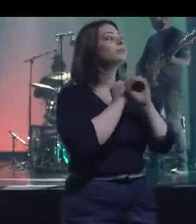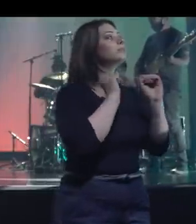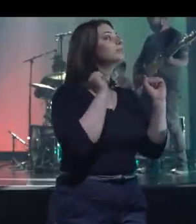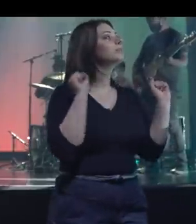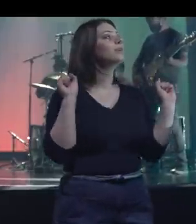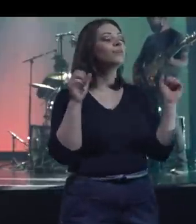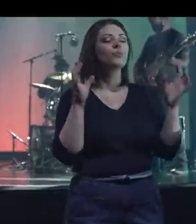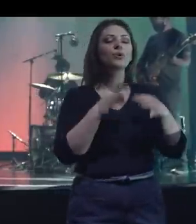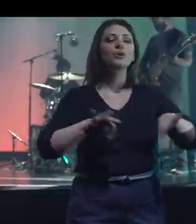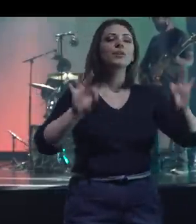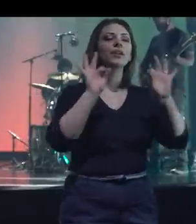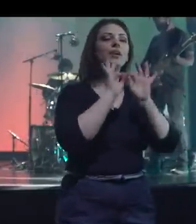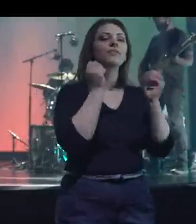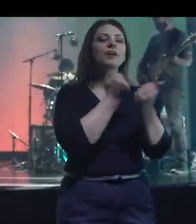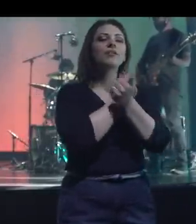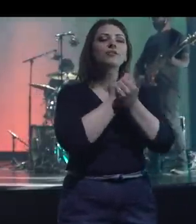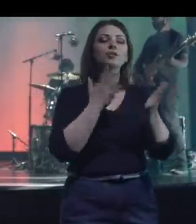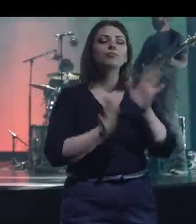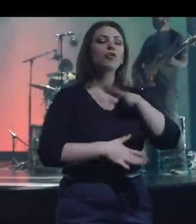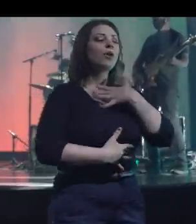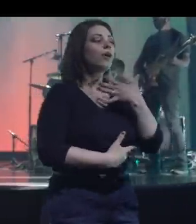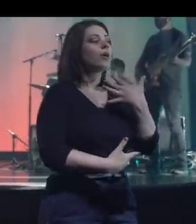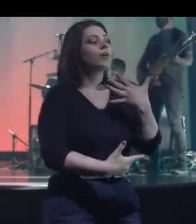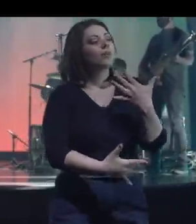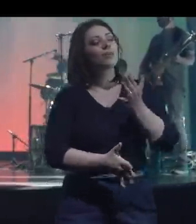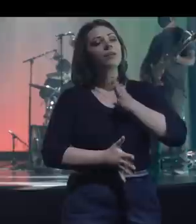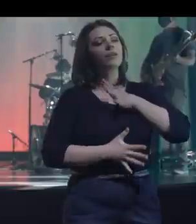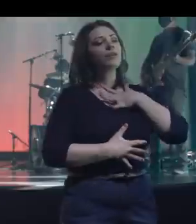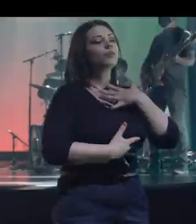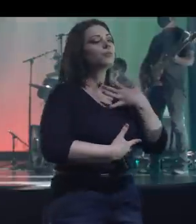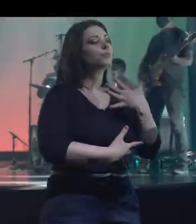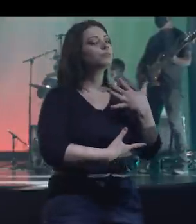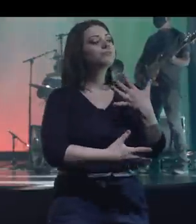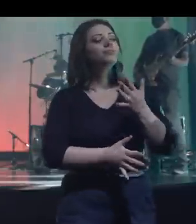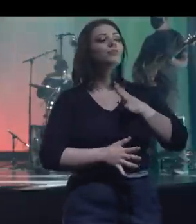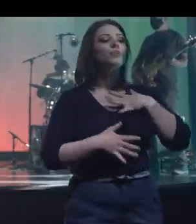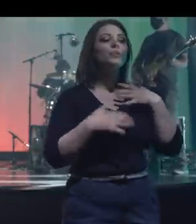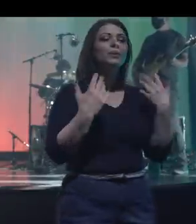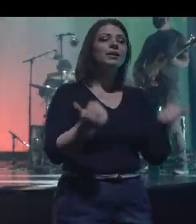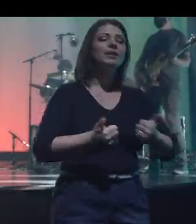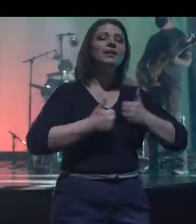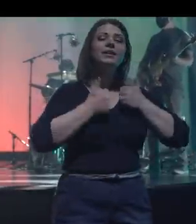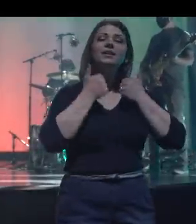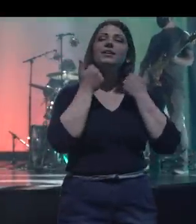Worthy of every breath we could ever breathe. We live for you.